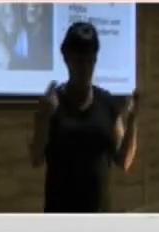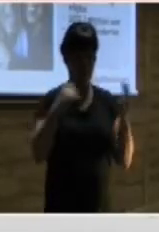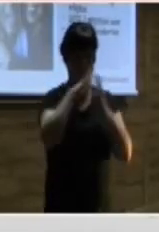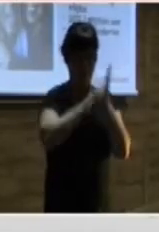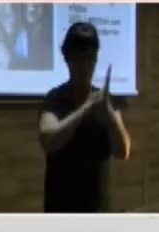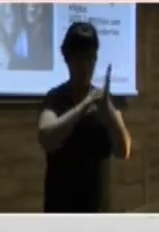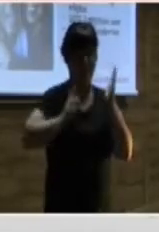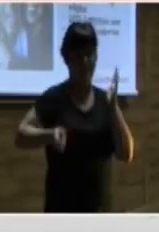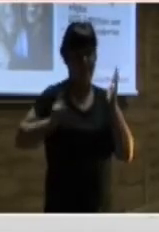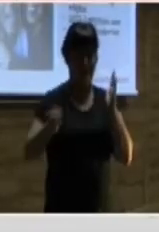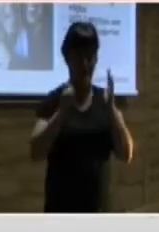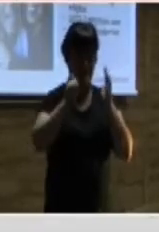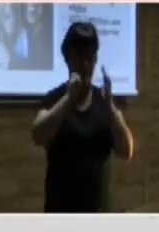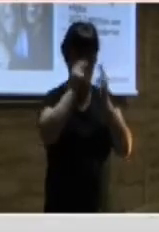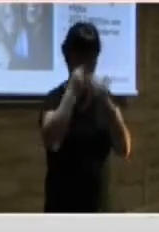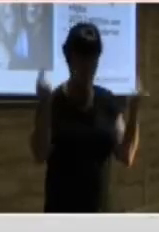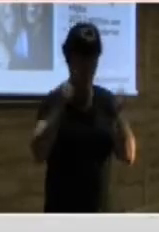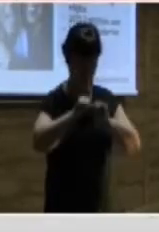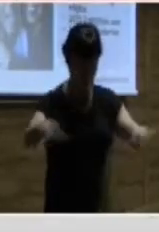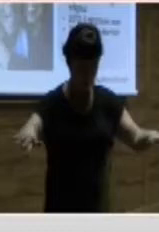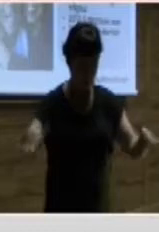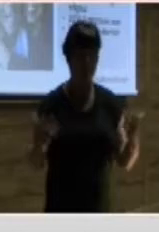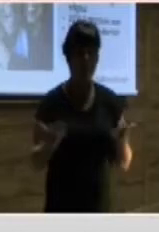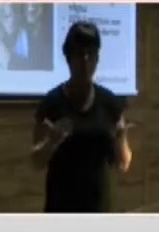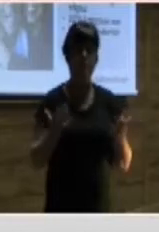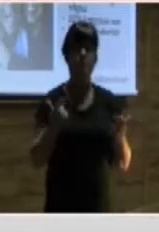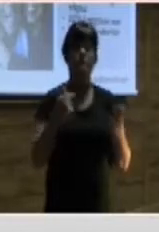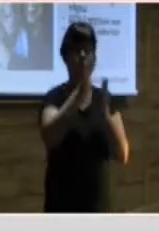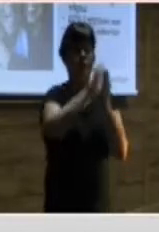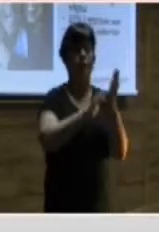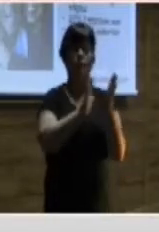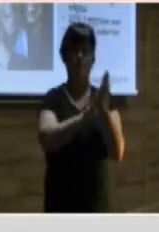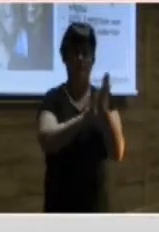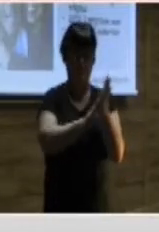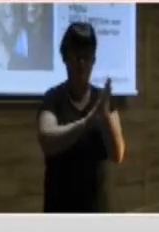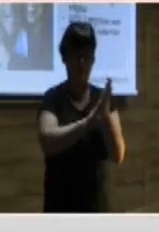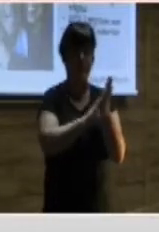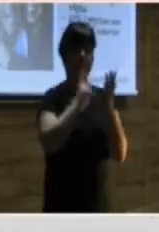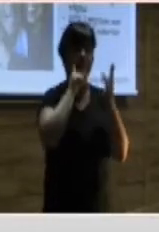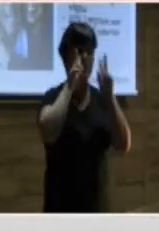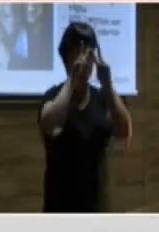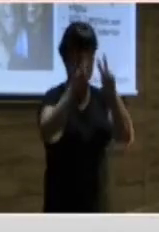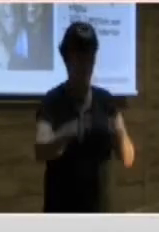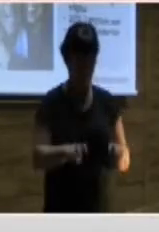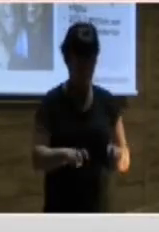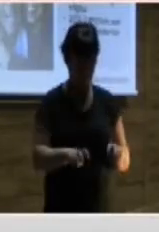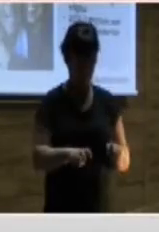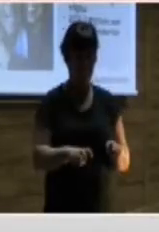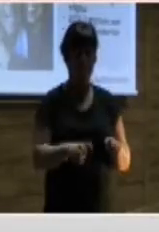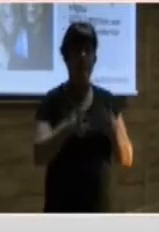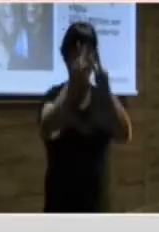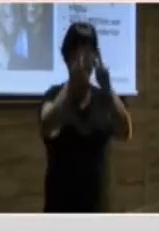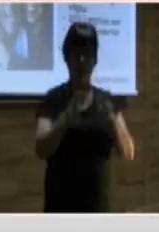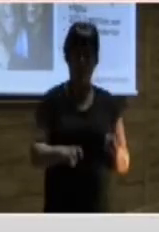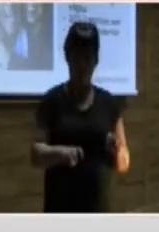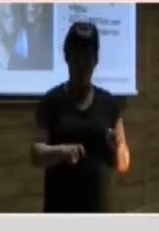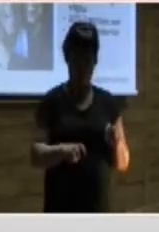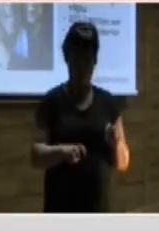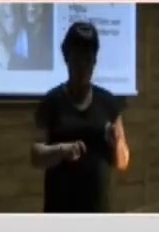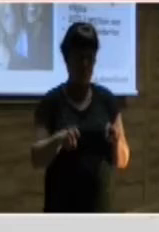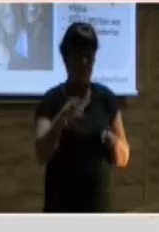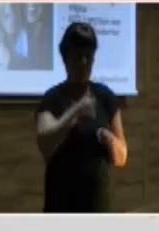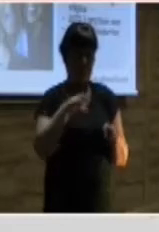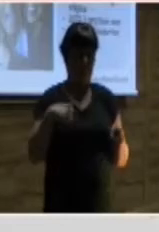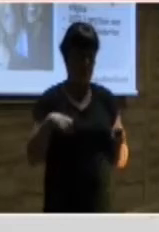researched independently by King's College in London, and over the past, let's say 6 years